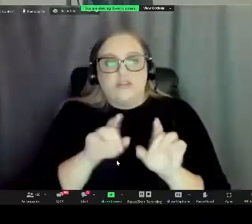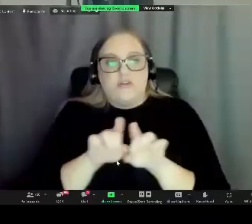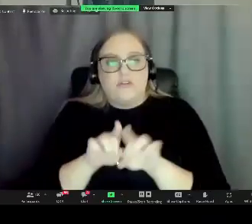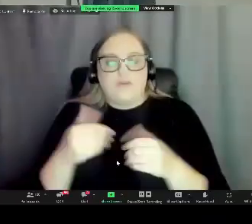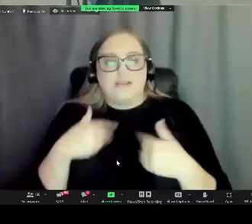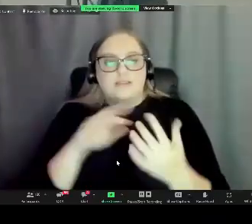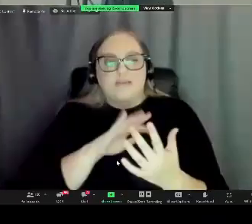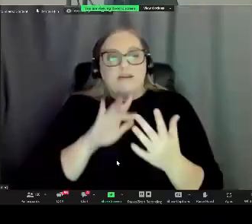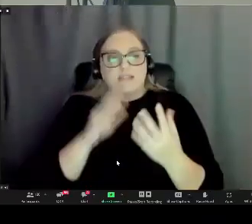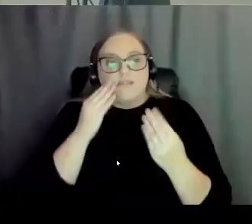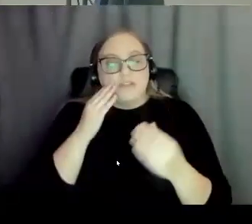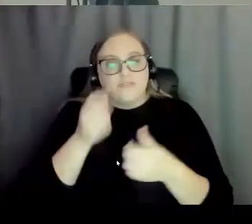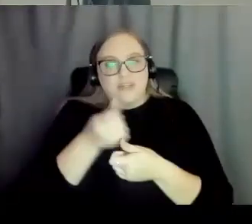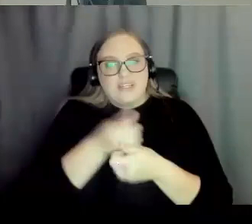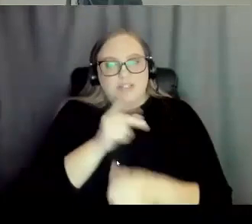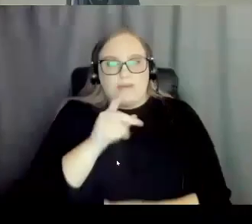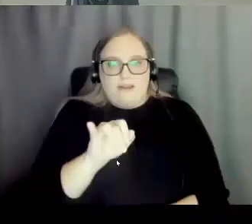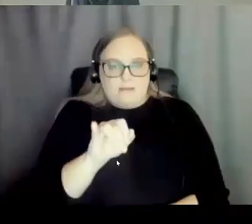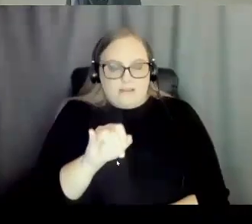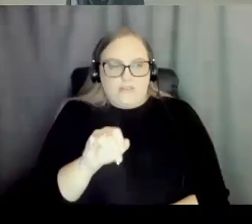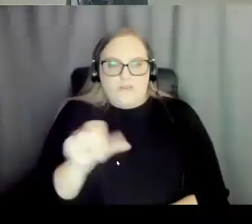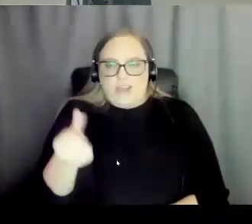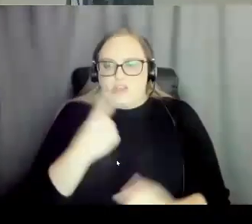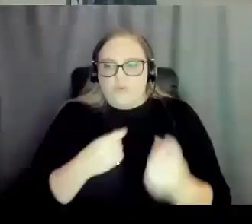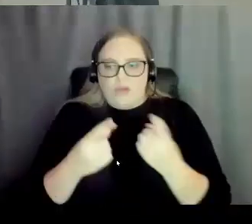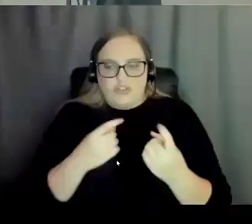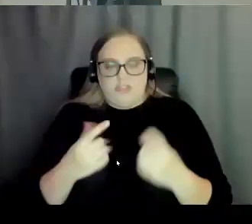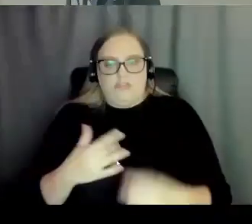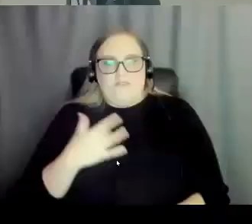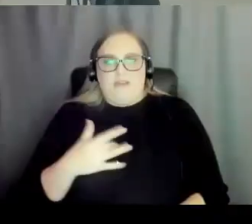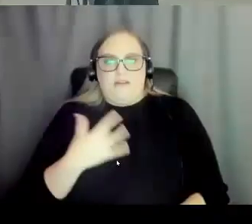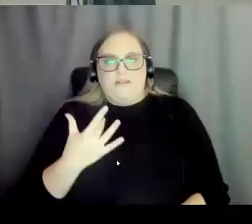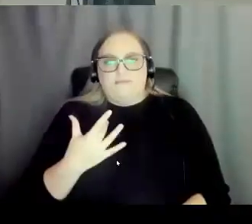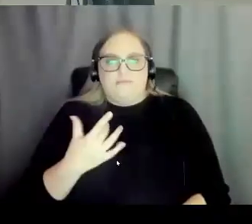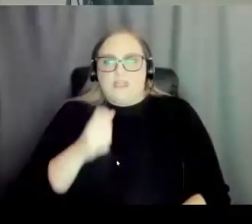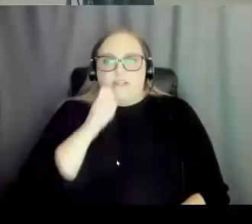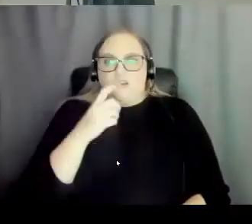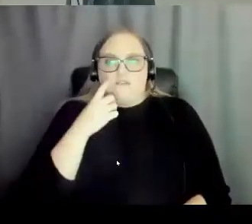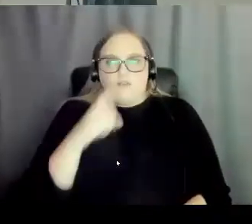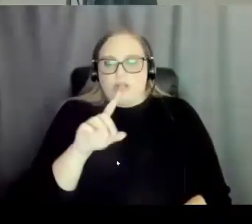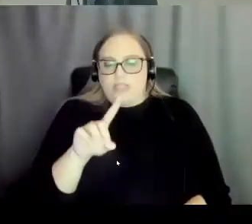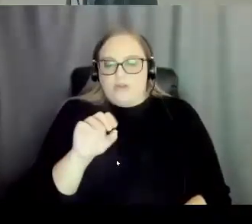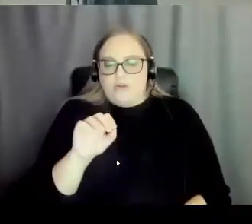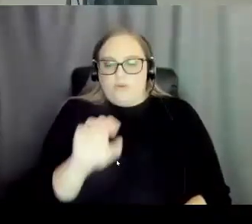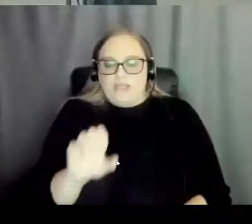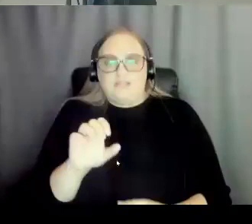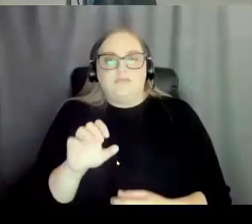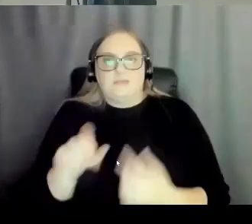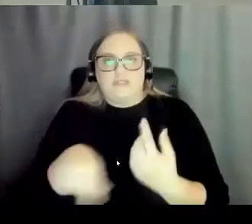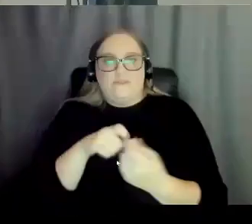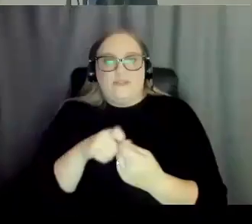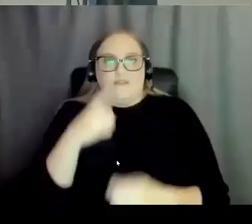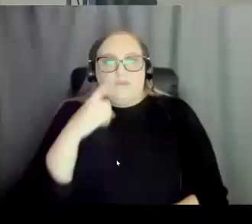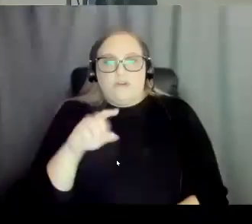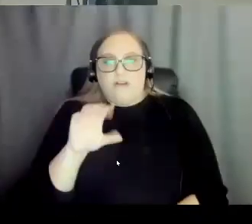each of the PIs. So if you have questions that you feel aren't even for DOE, that are just for a particular consortia that you heard on from today,